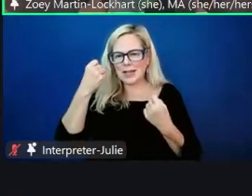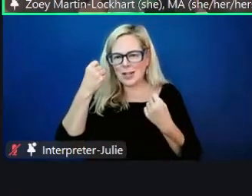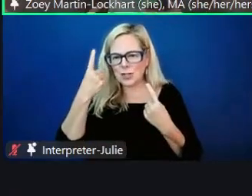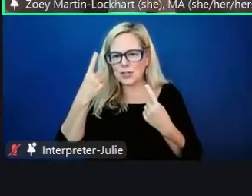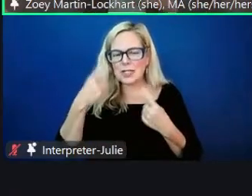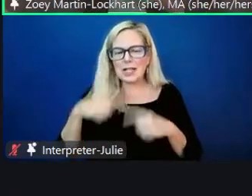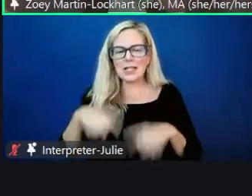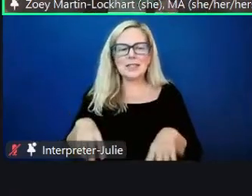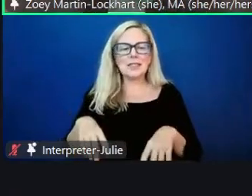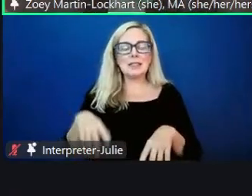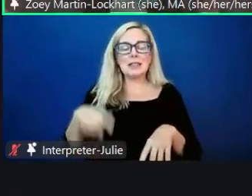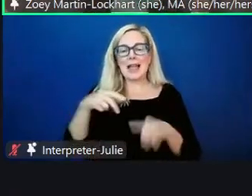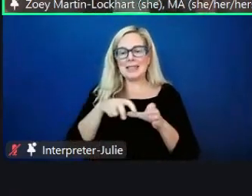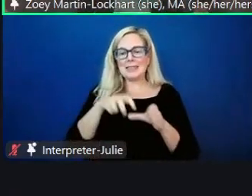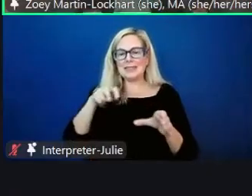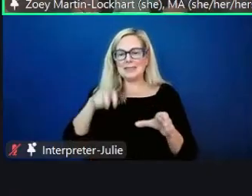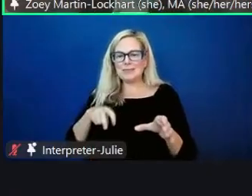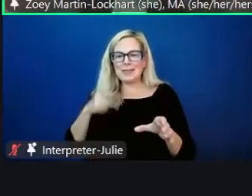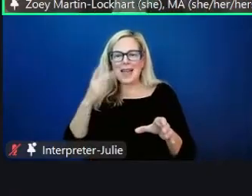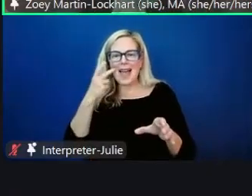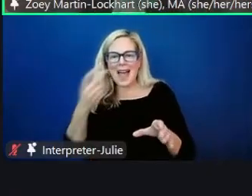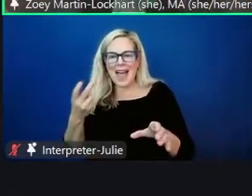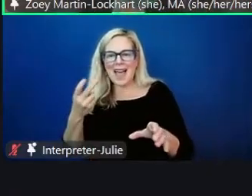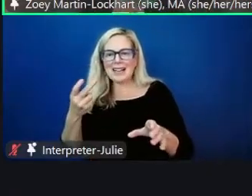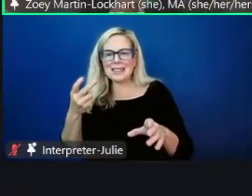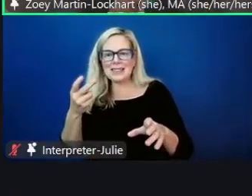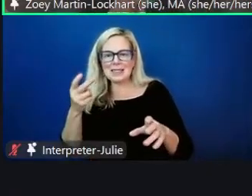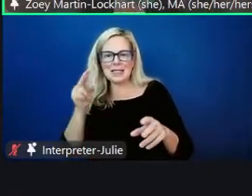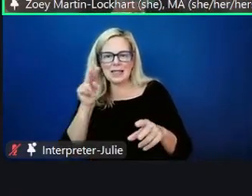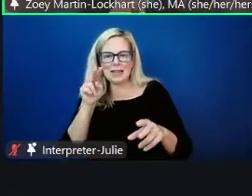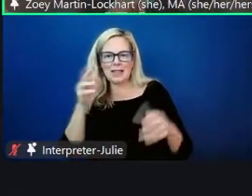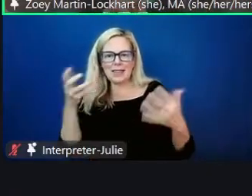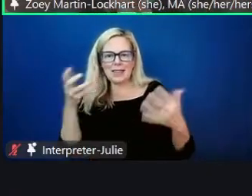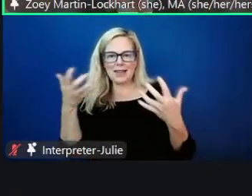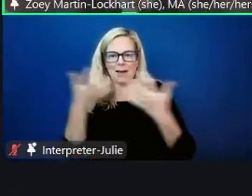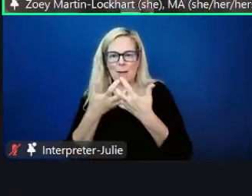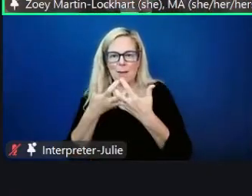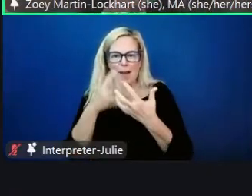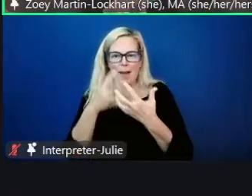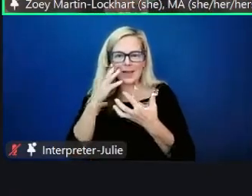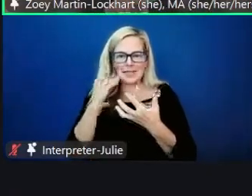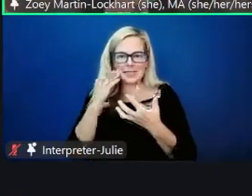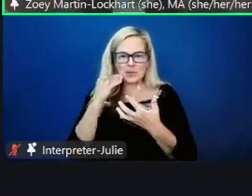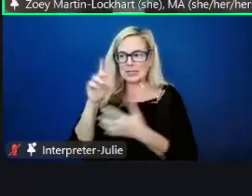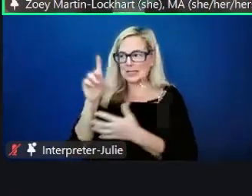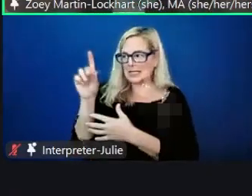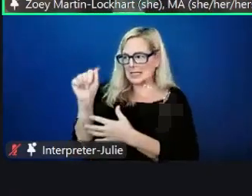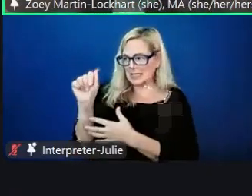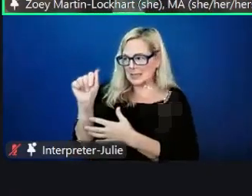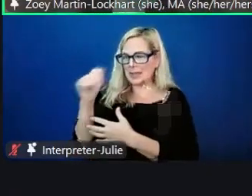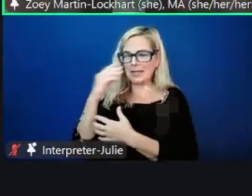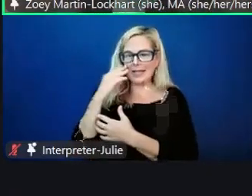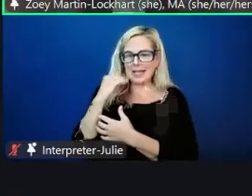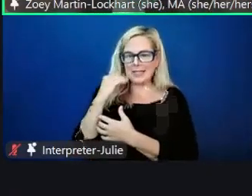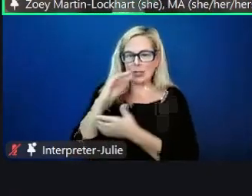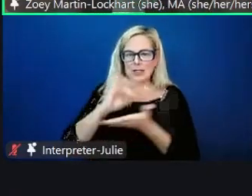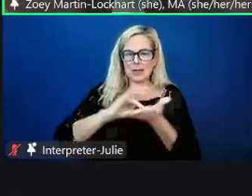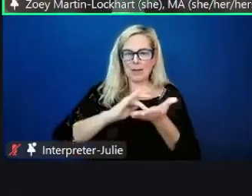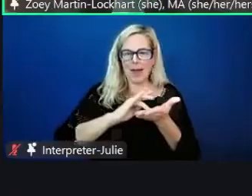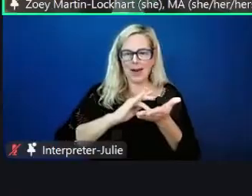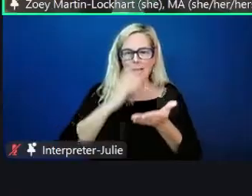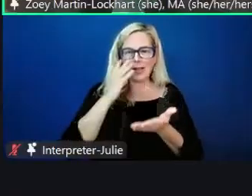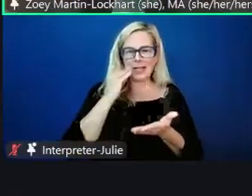combined experience of disability and medical expertise forming an insider vernacular that also